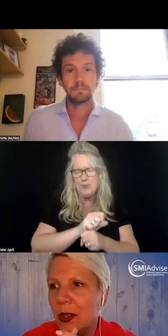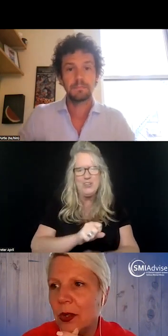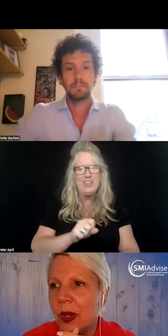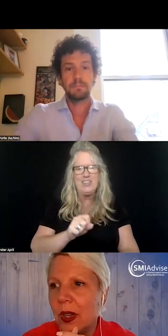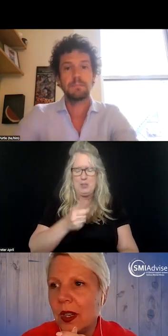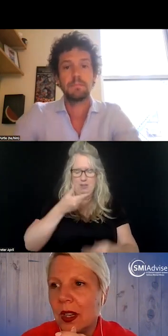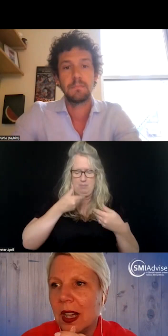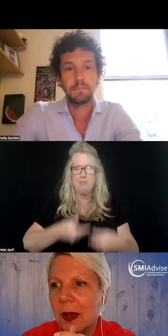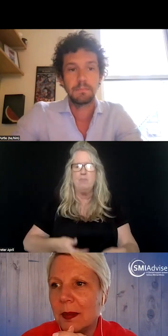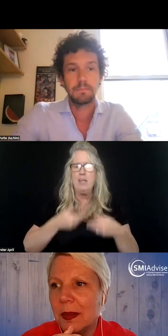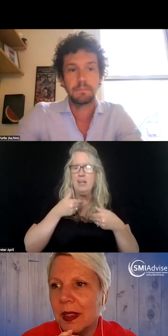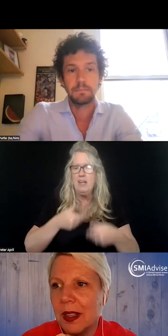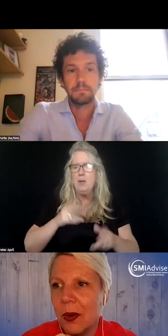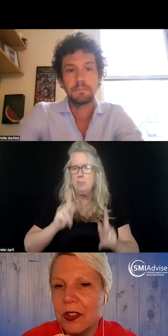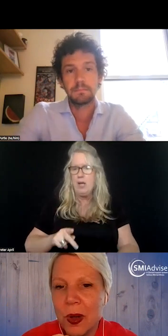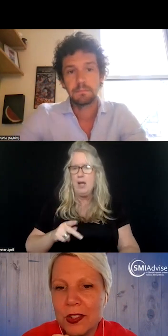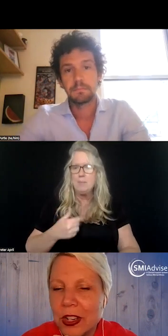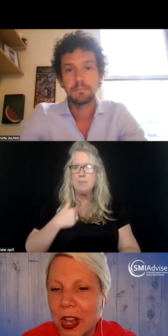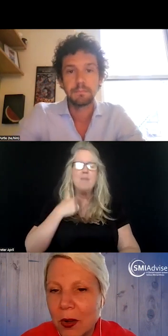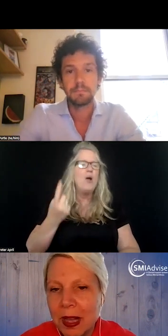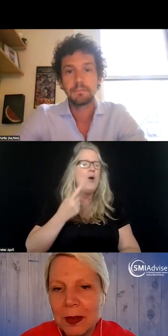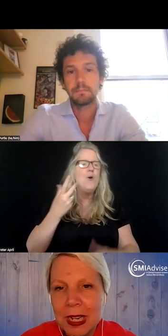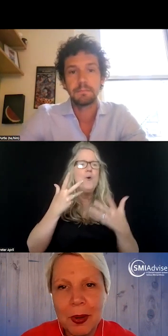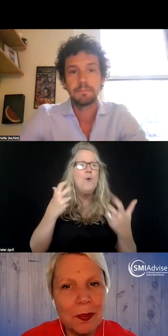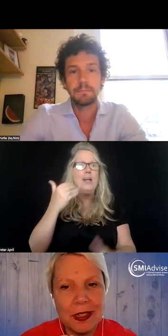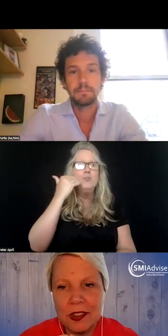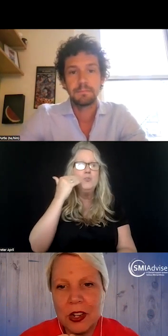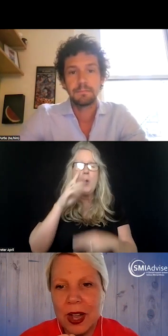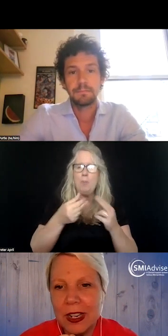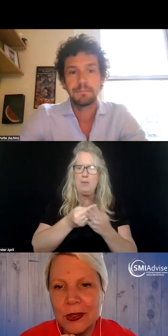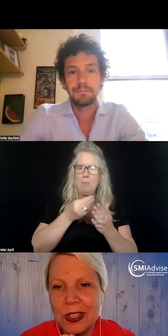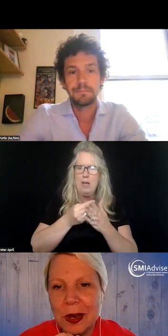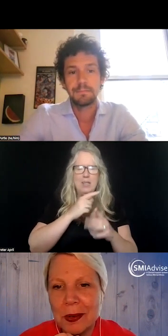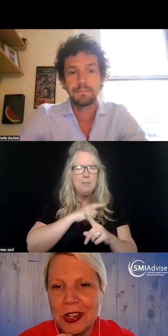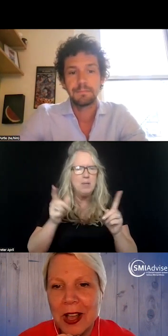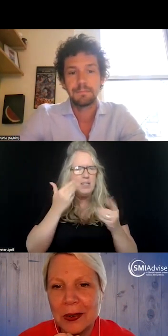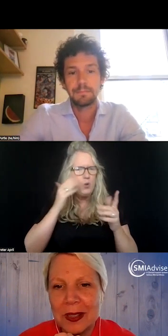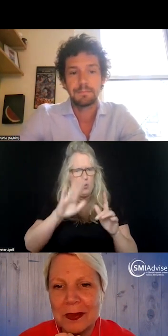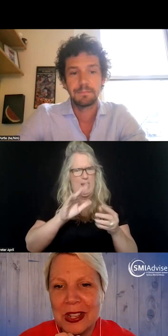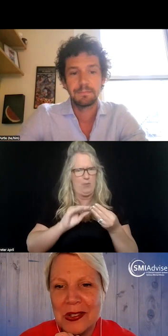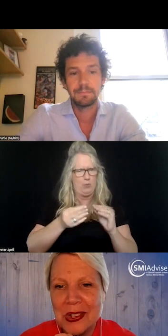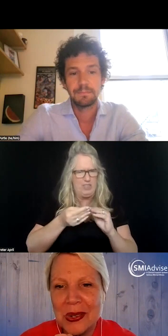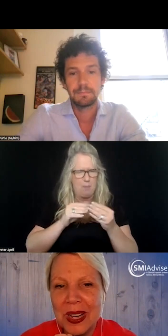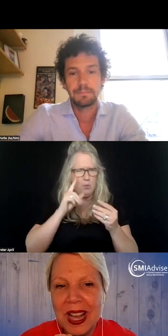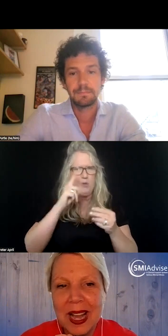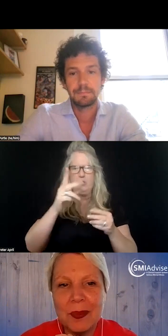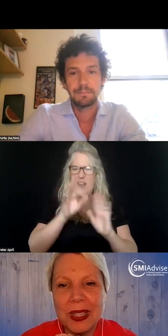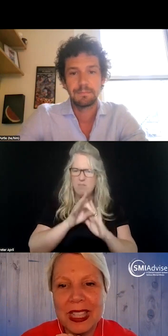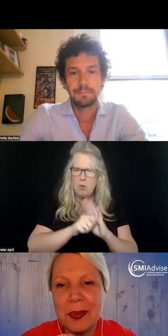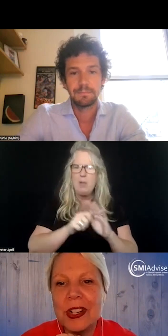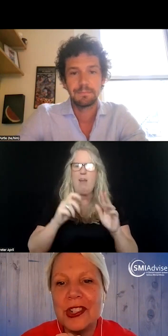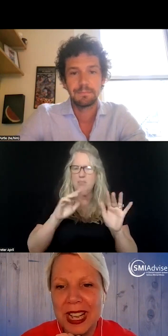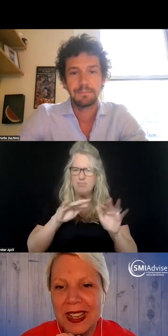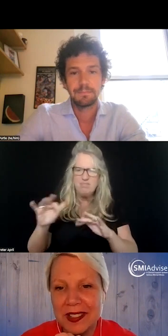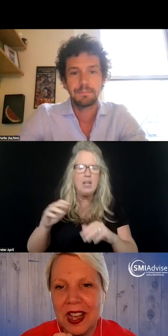me who always wants to know about the money part, but doesn't know how to do these numbers and algorithms that you do,